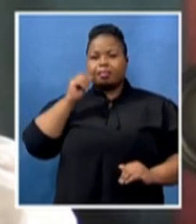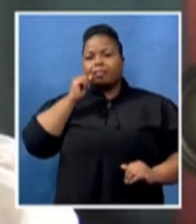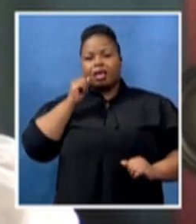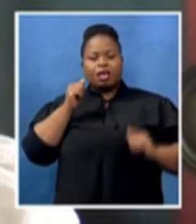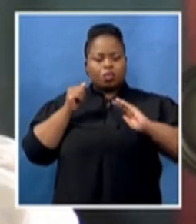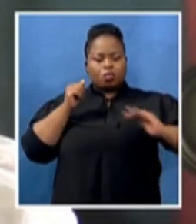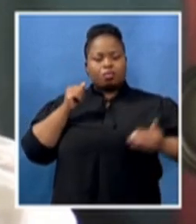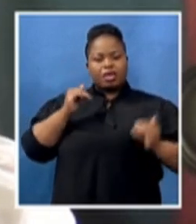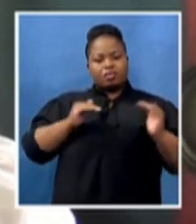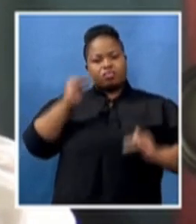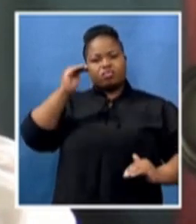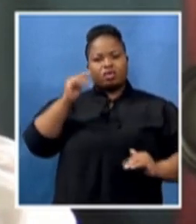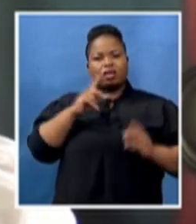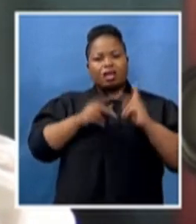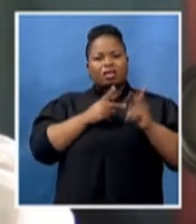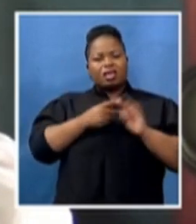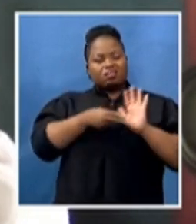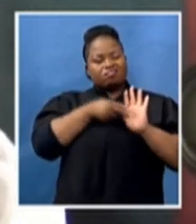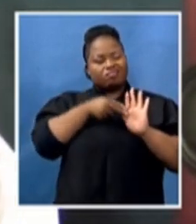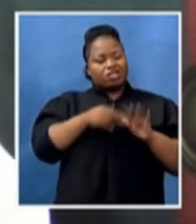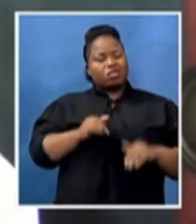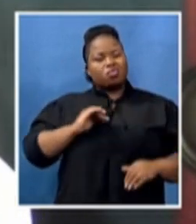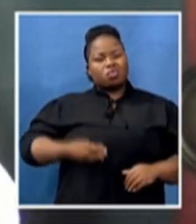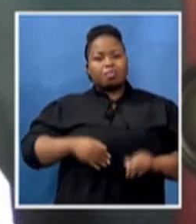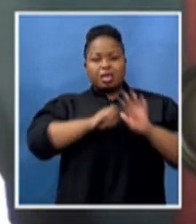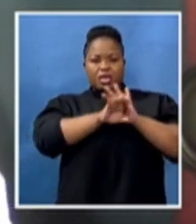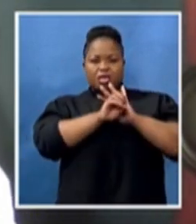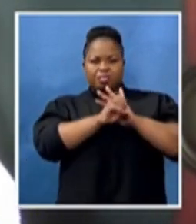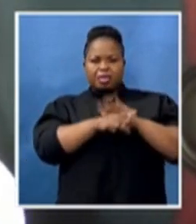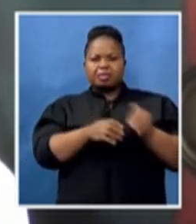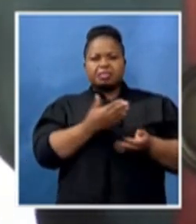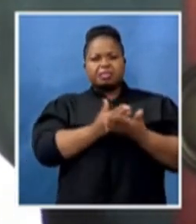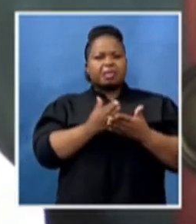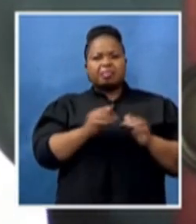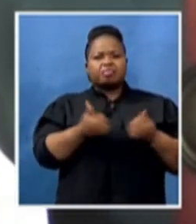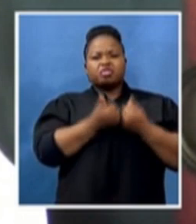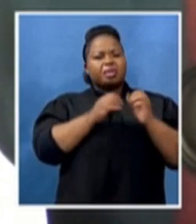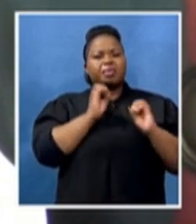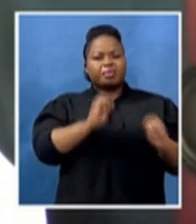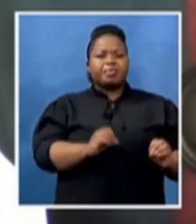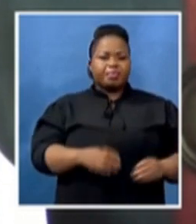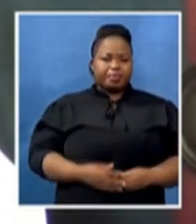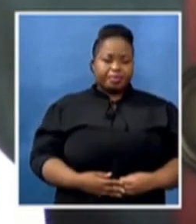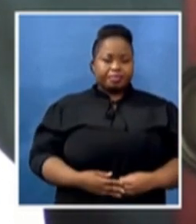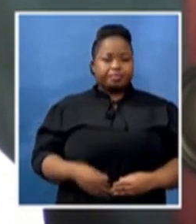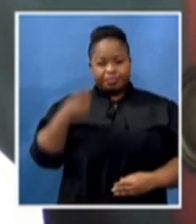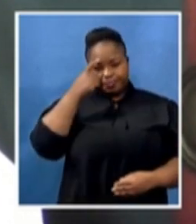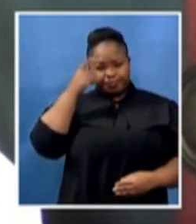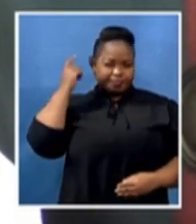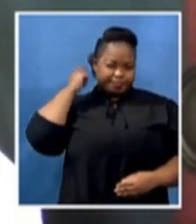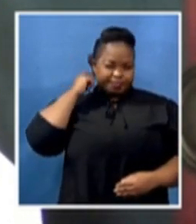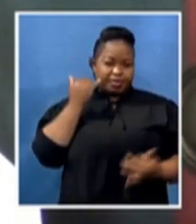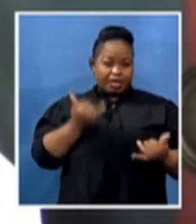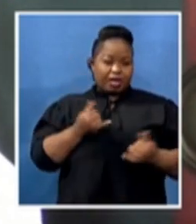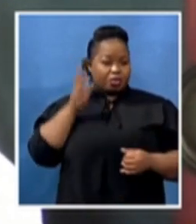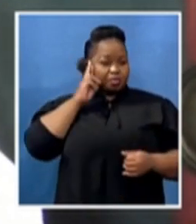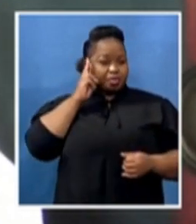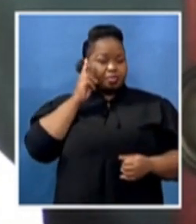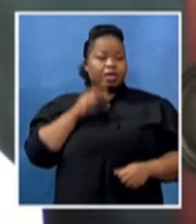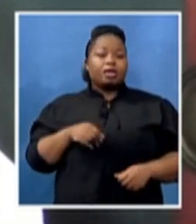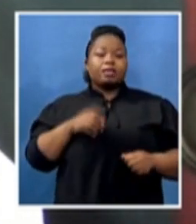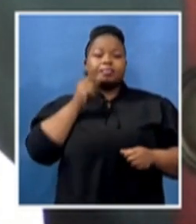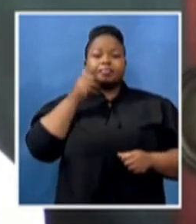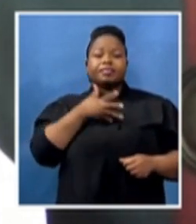media is not challenged. Let us consider the association between gender-based violence and more traditional